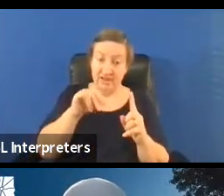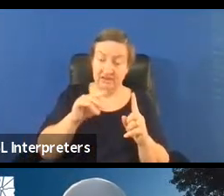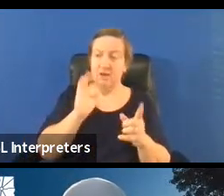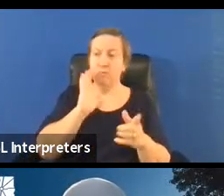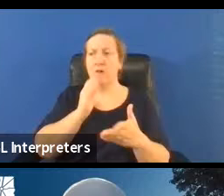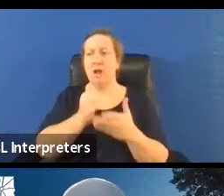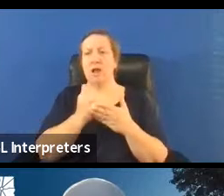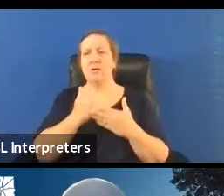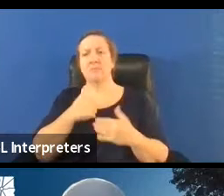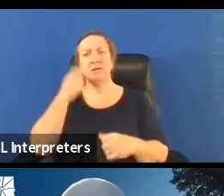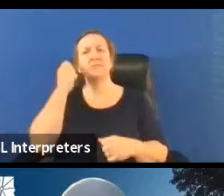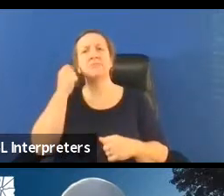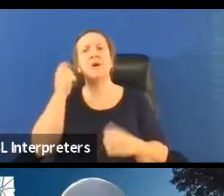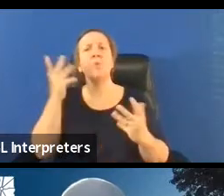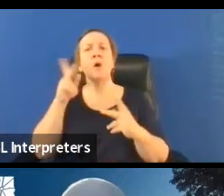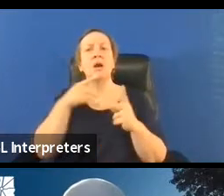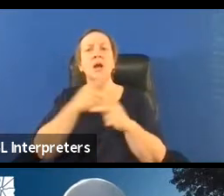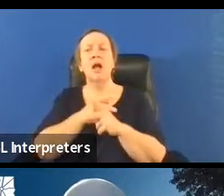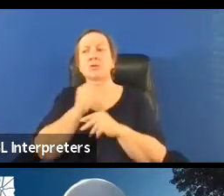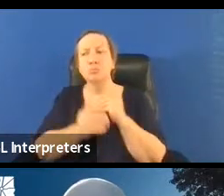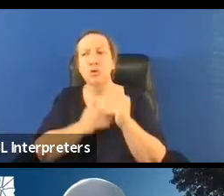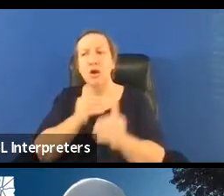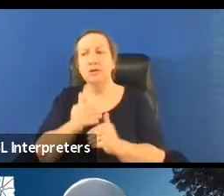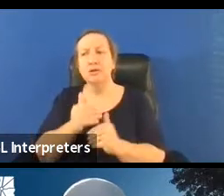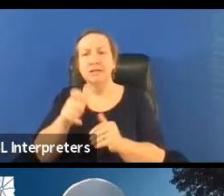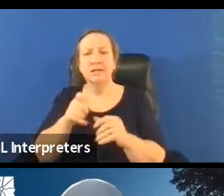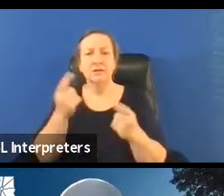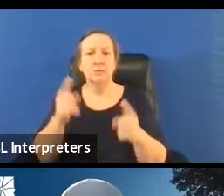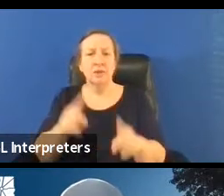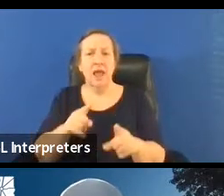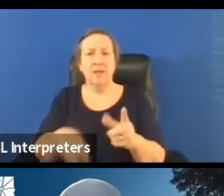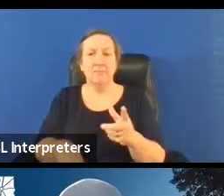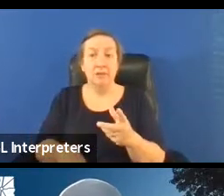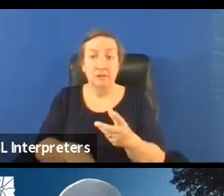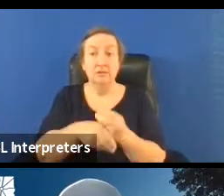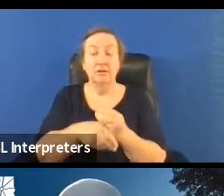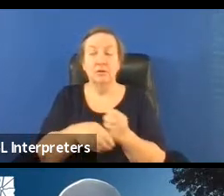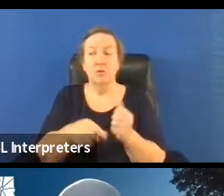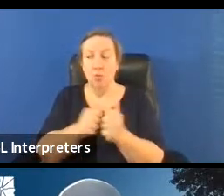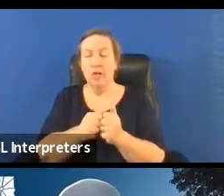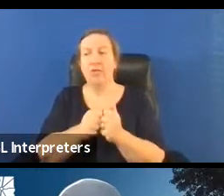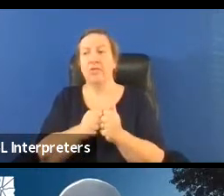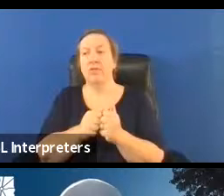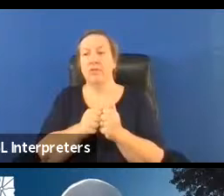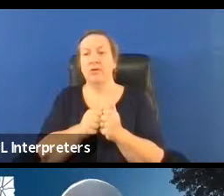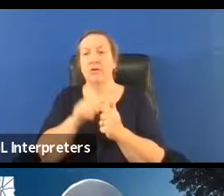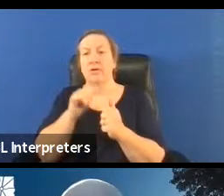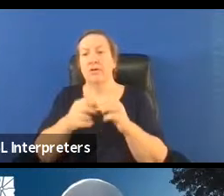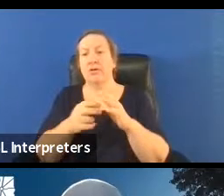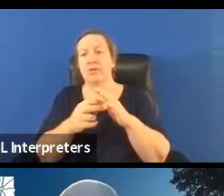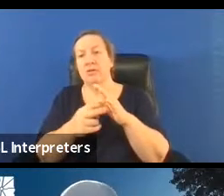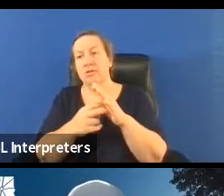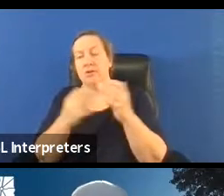me understand what kind of process pieces do we have in front of us in addition to getting to a preferred